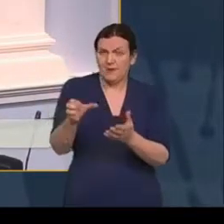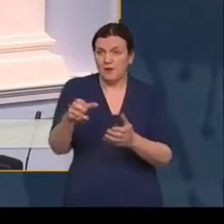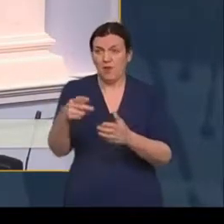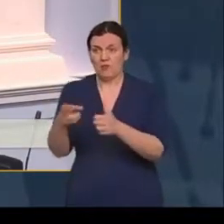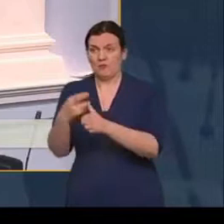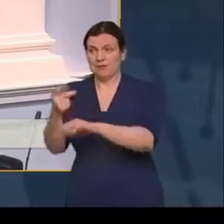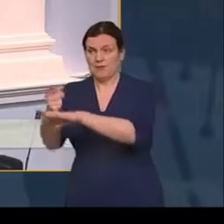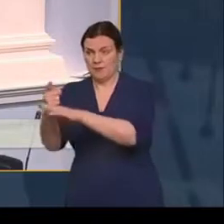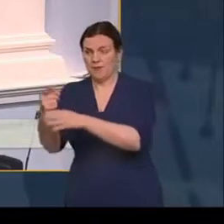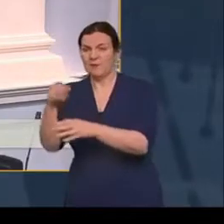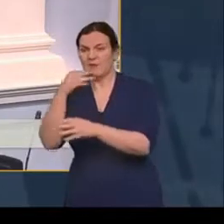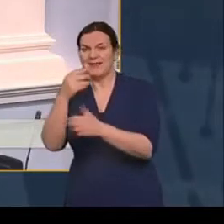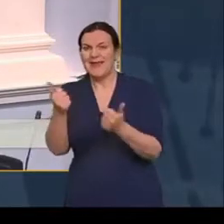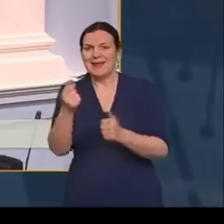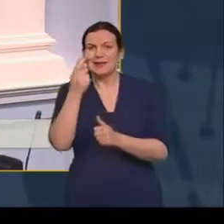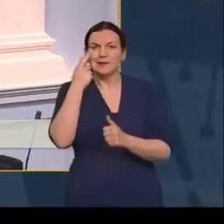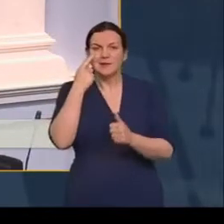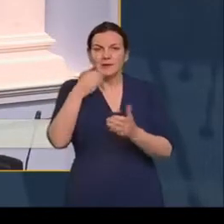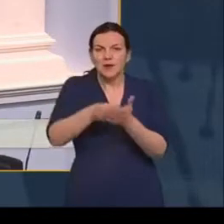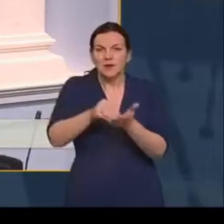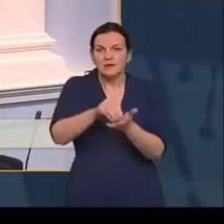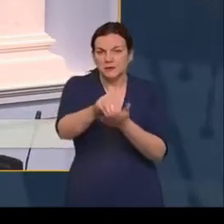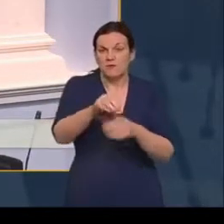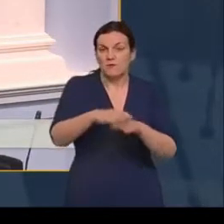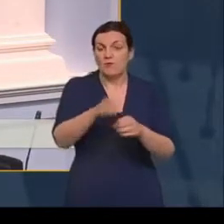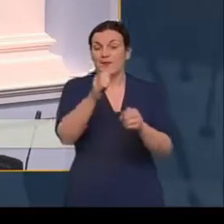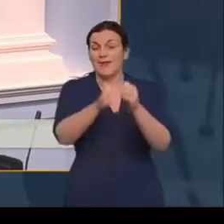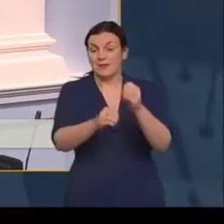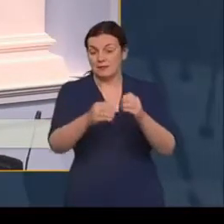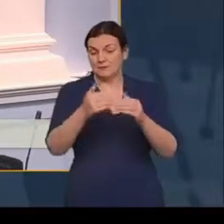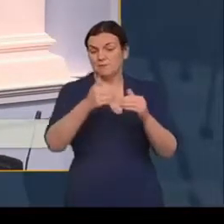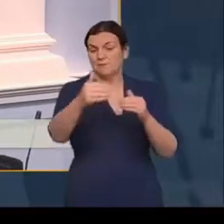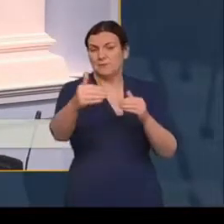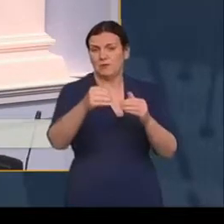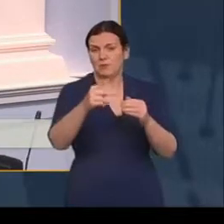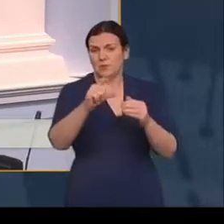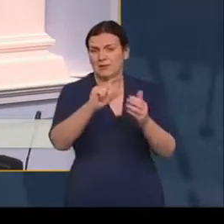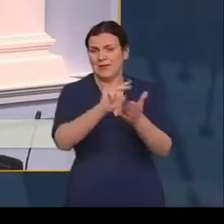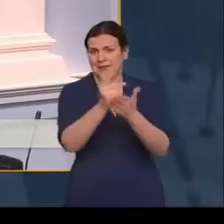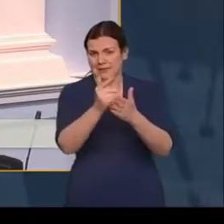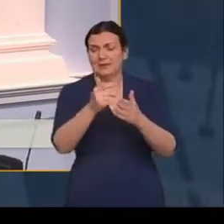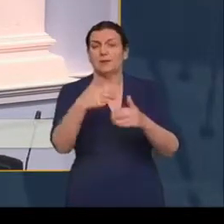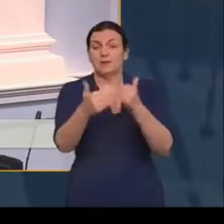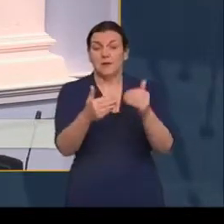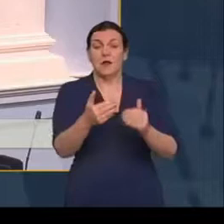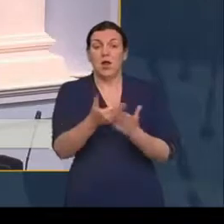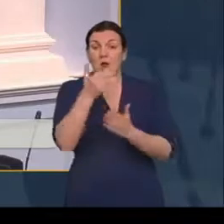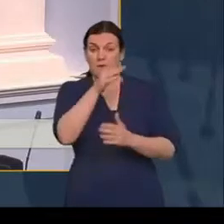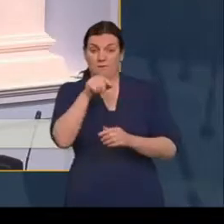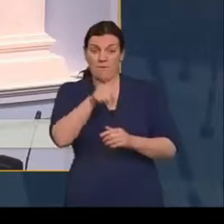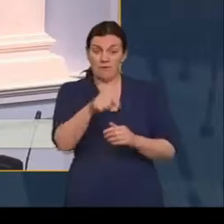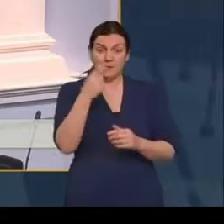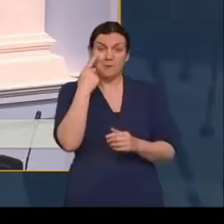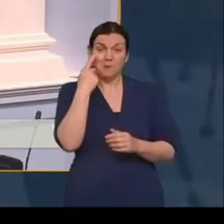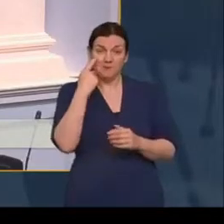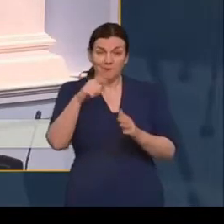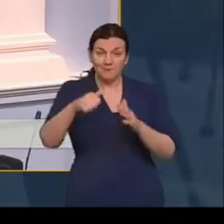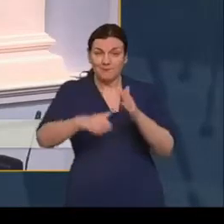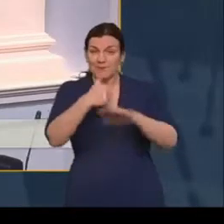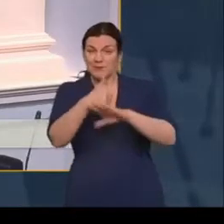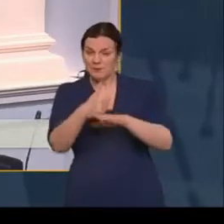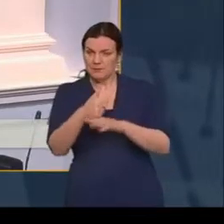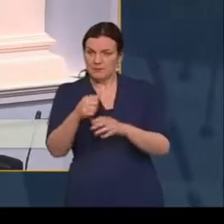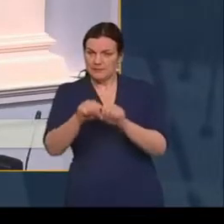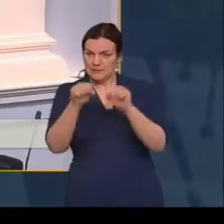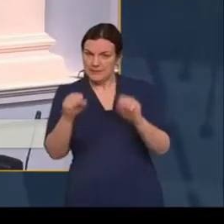existing resources to meet any pilot project costs incurred towards the end of 2018. Following the learning from the pilot, more